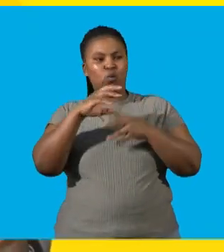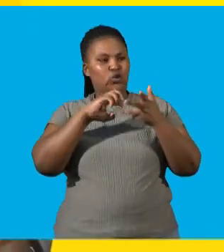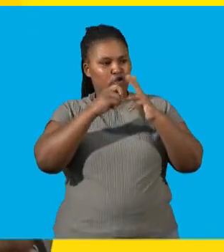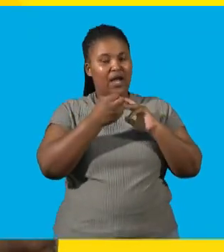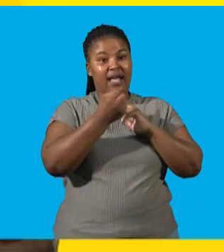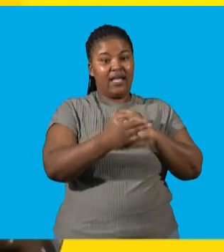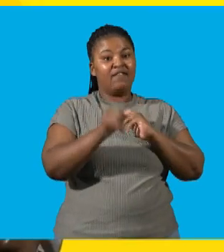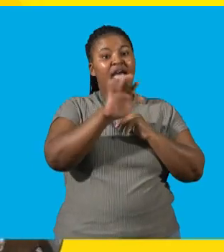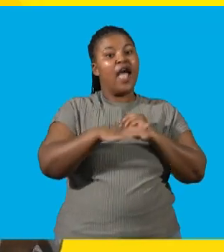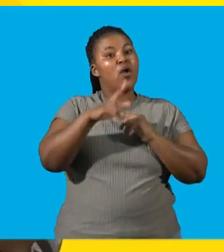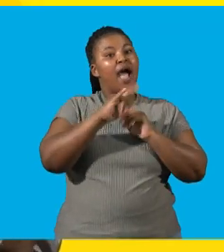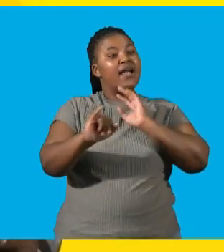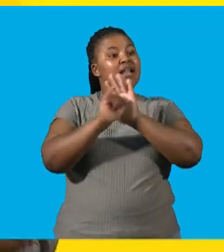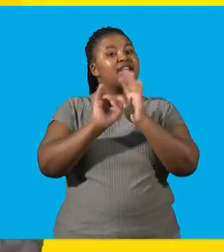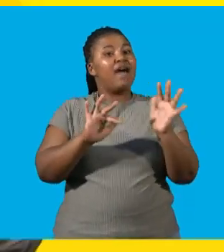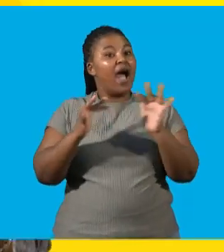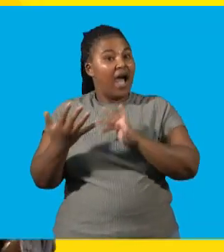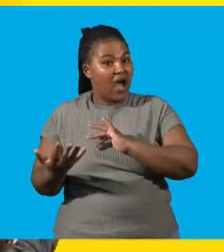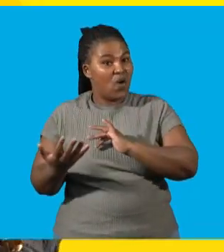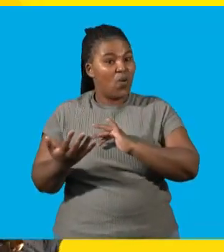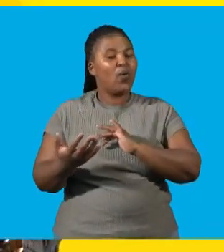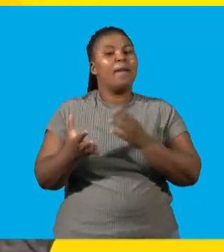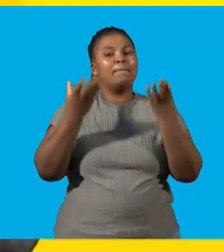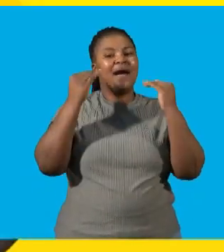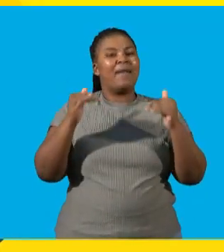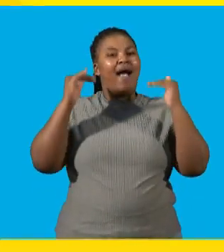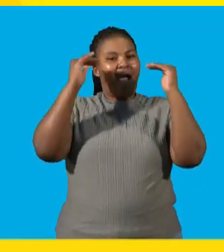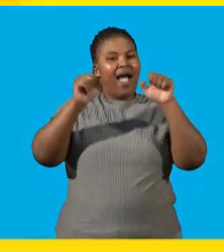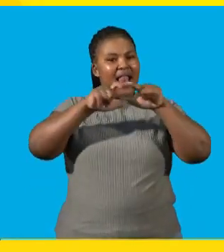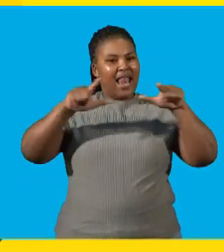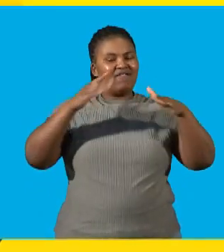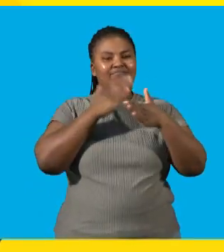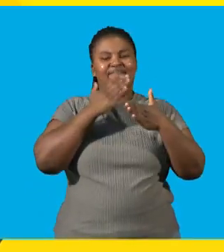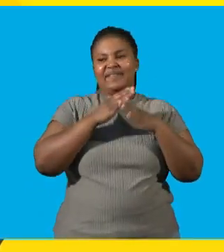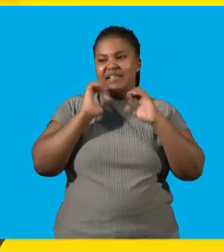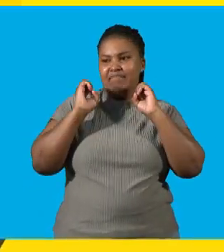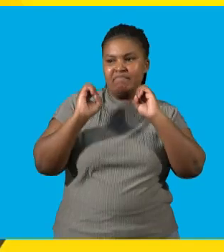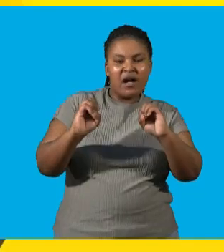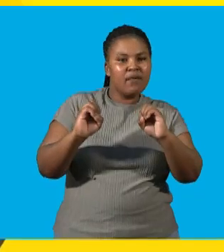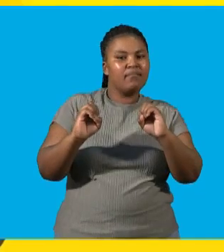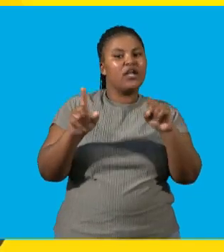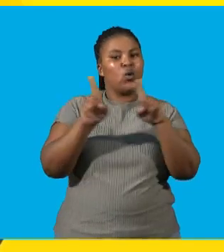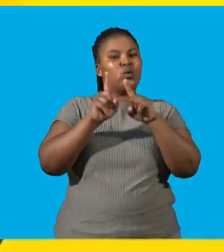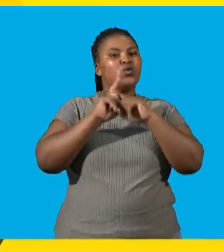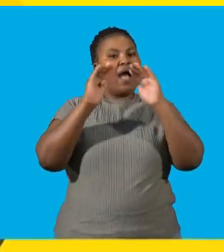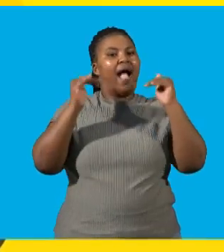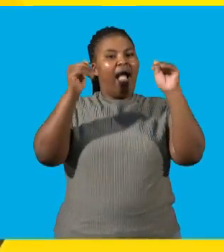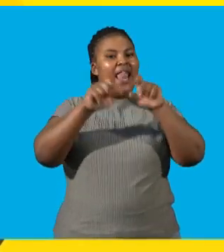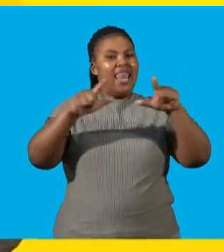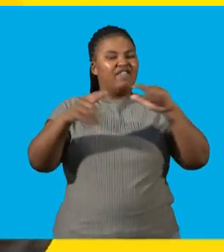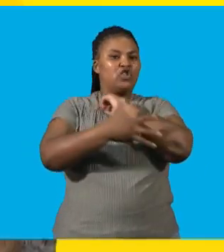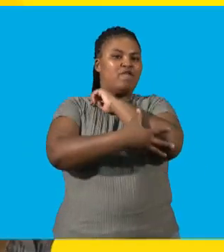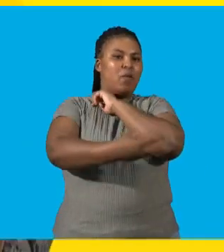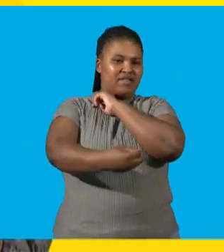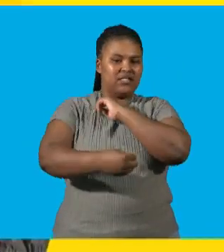those areas, how do we identify them? They are characterized by high levels of unemployment as well as high levels of